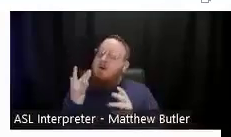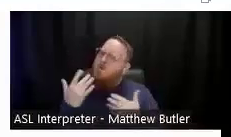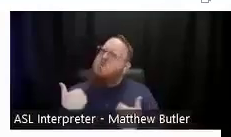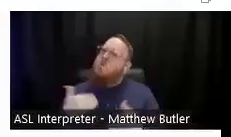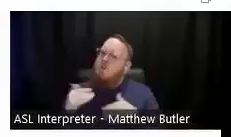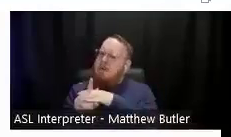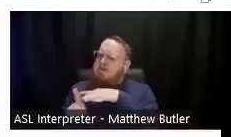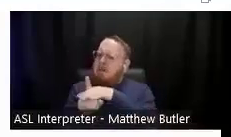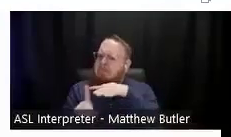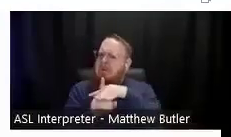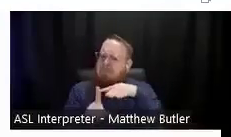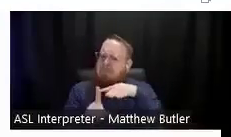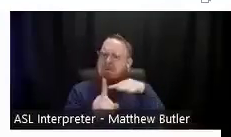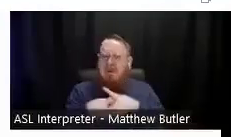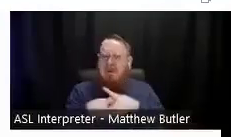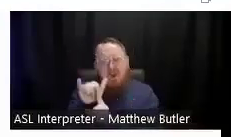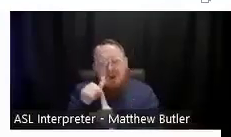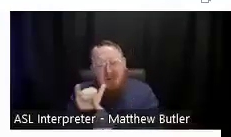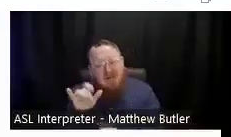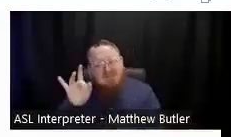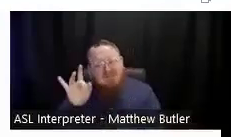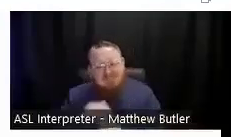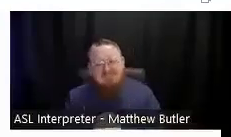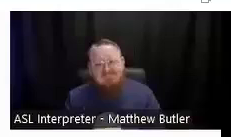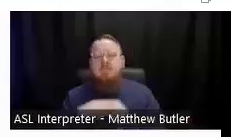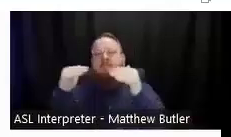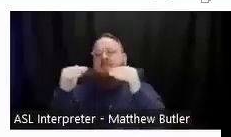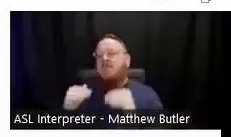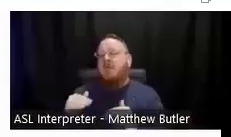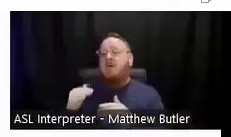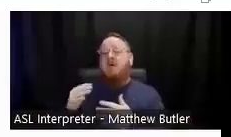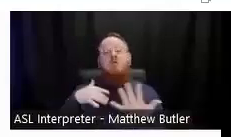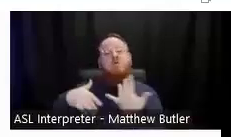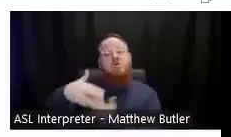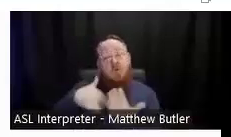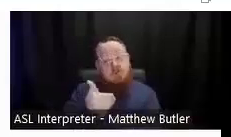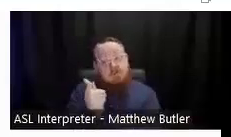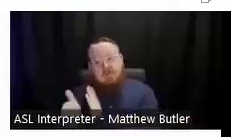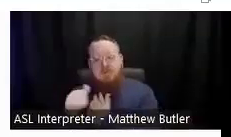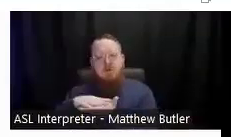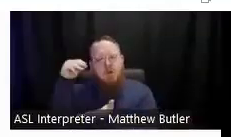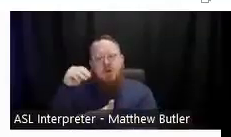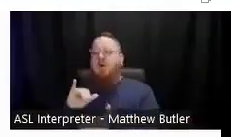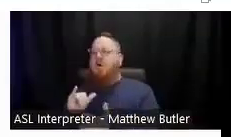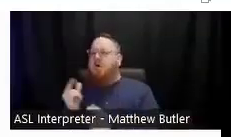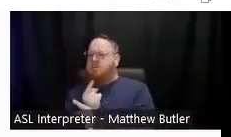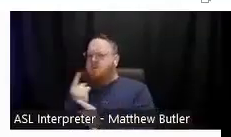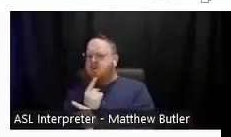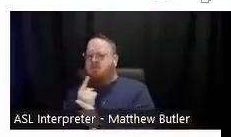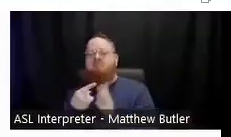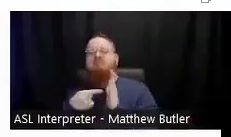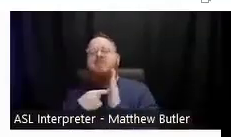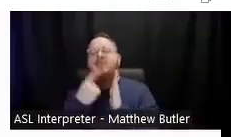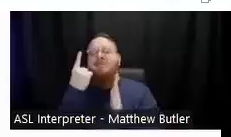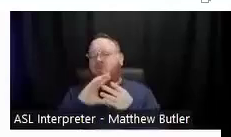should. Social skills and learning what's appropriate. I got to tell you a story. So I had this friend, and